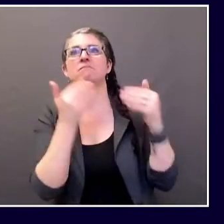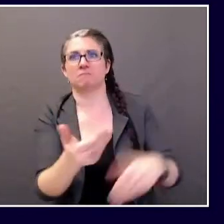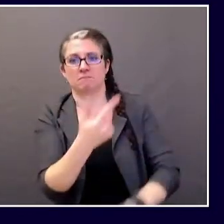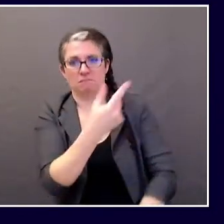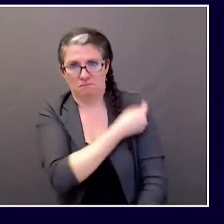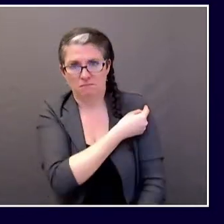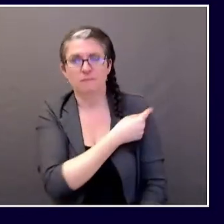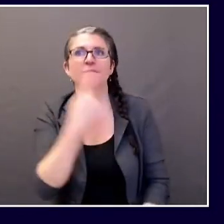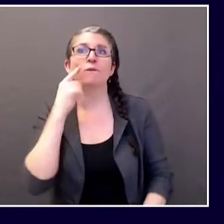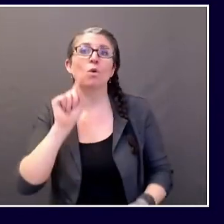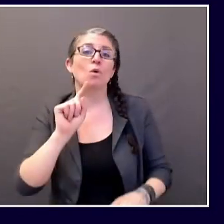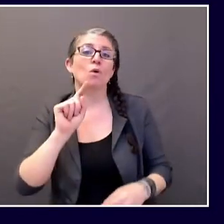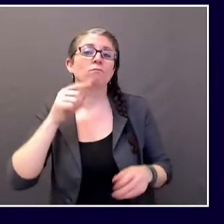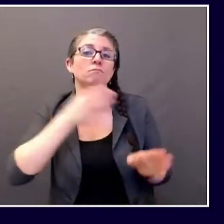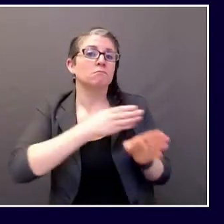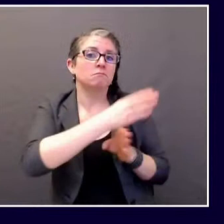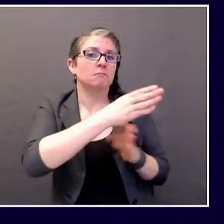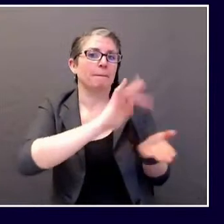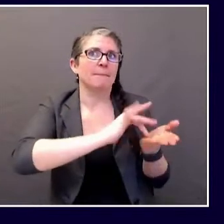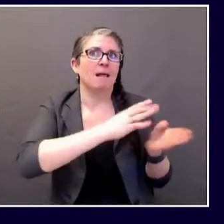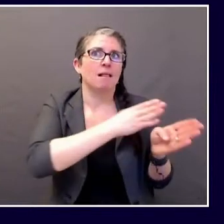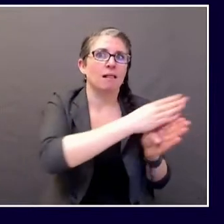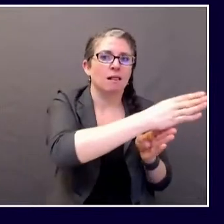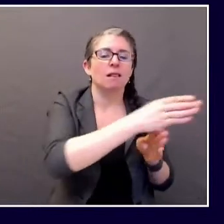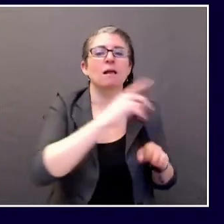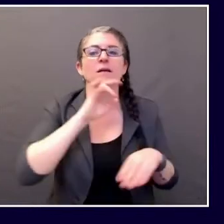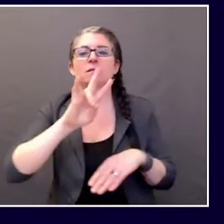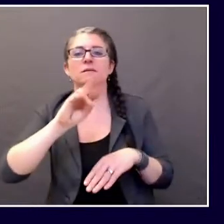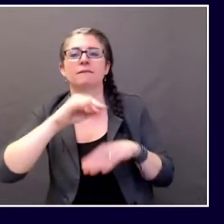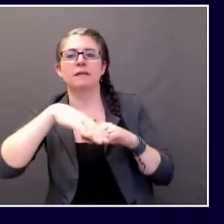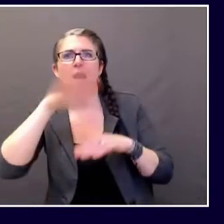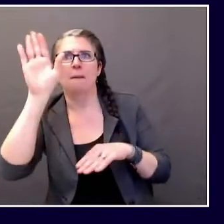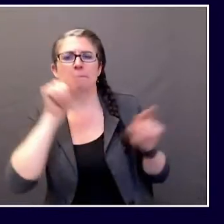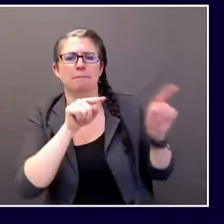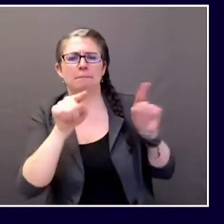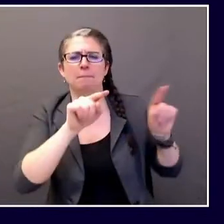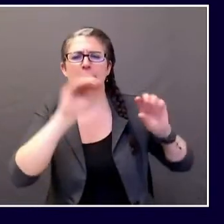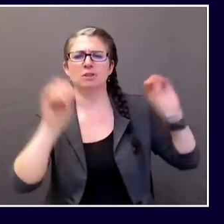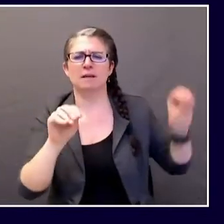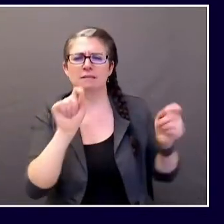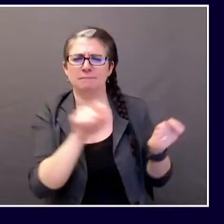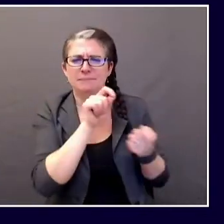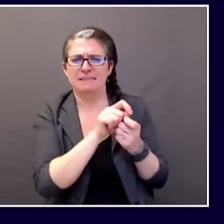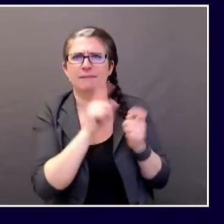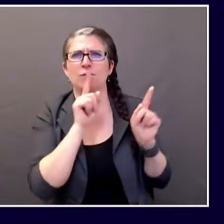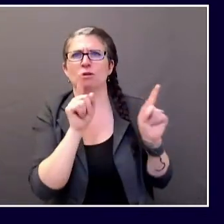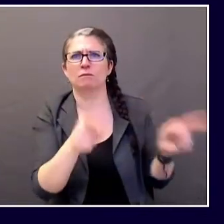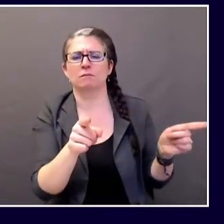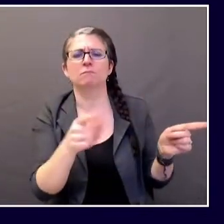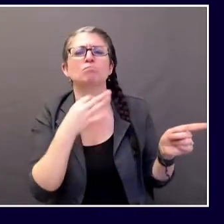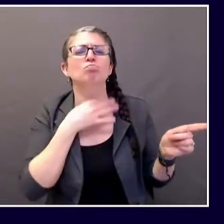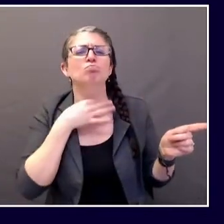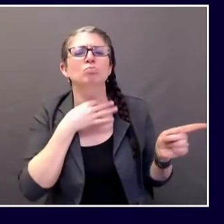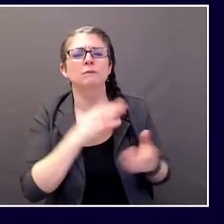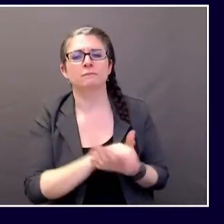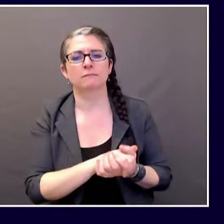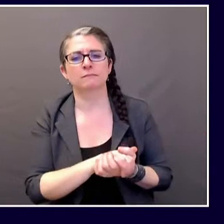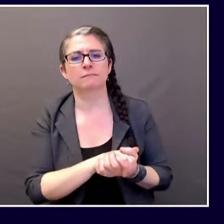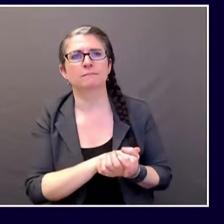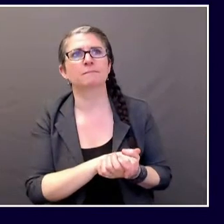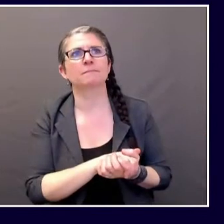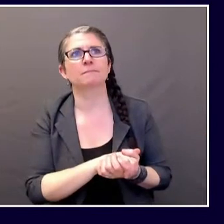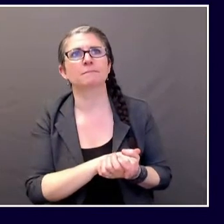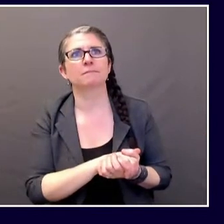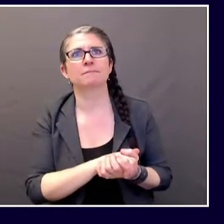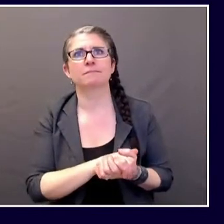the granular numbers for you, Patty, at least as we have them. What we've seen, or at least what I've seen, is that it's